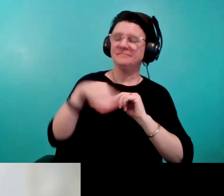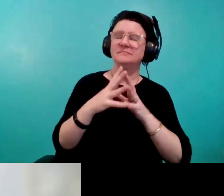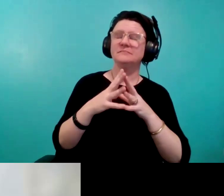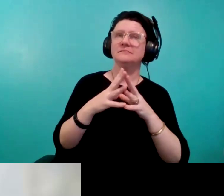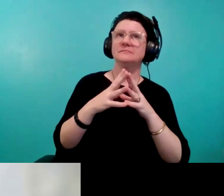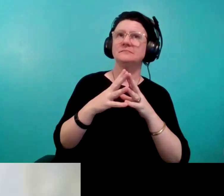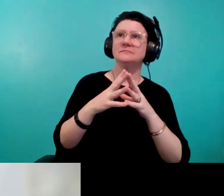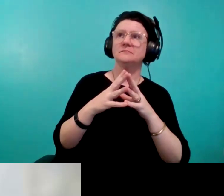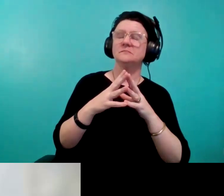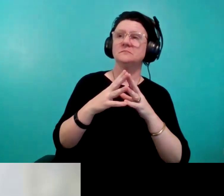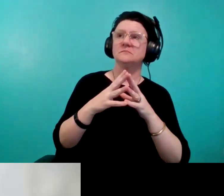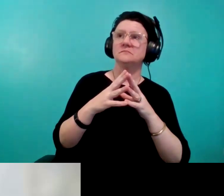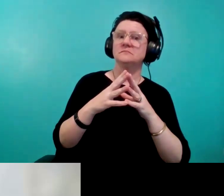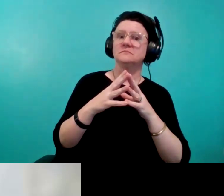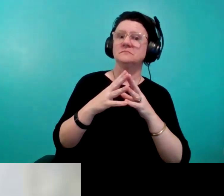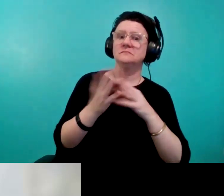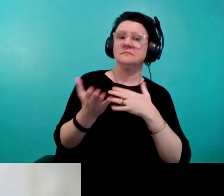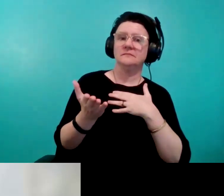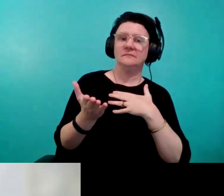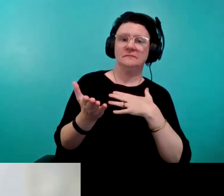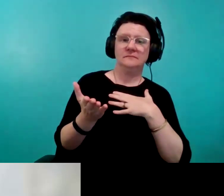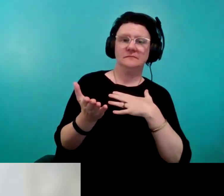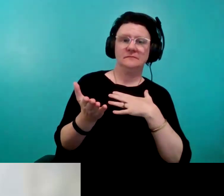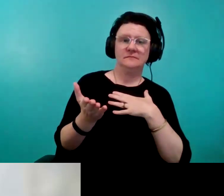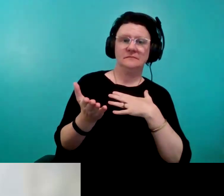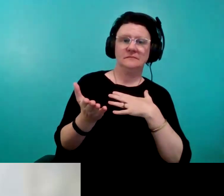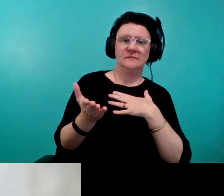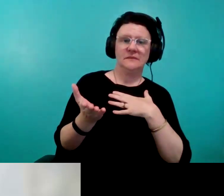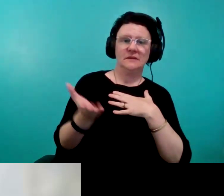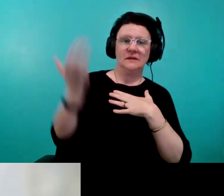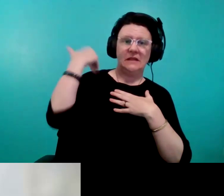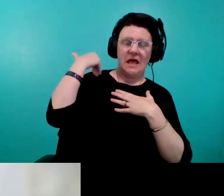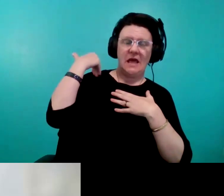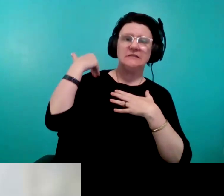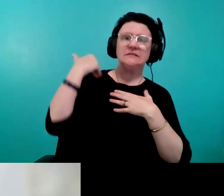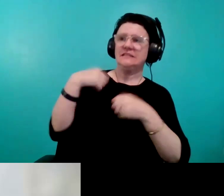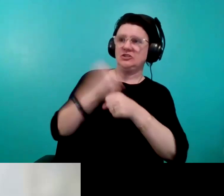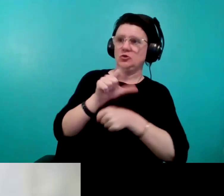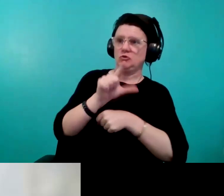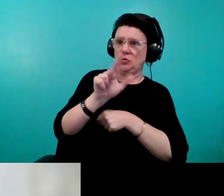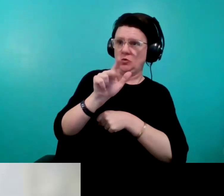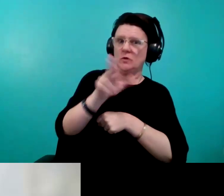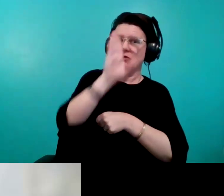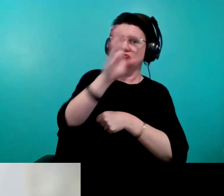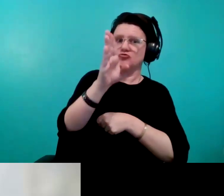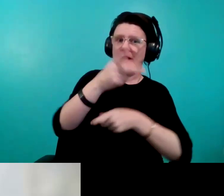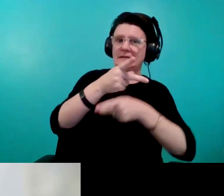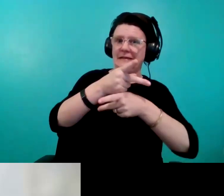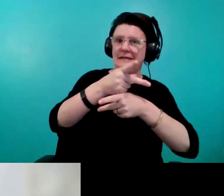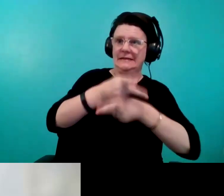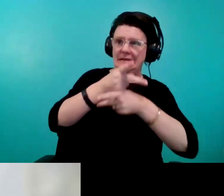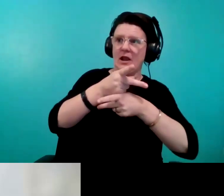things that I learned a lot about in the interim in like 2023 was about direct care service or direct